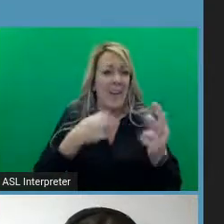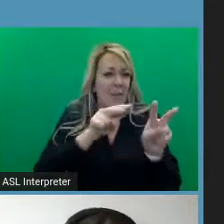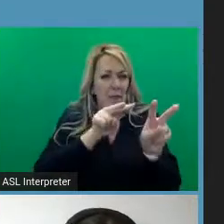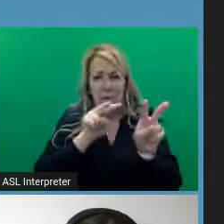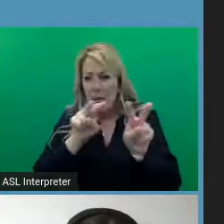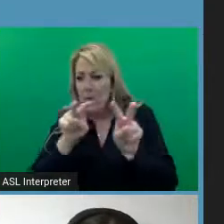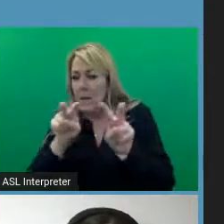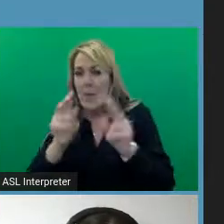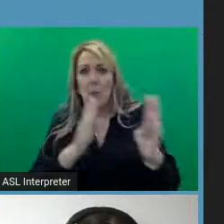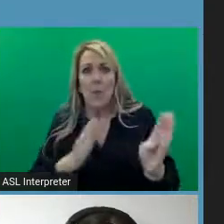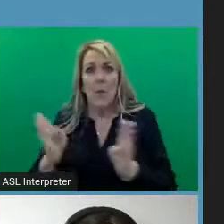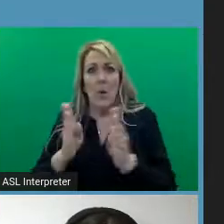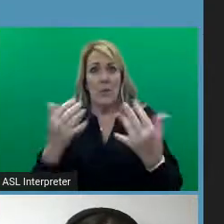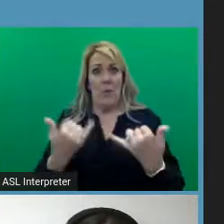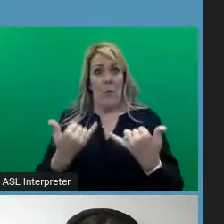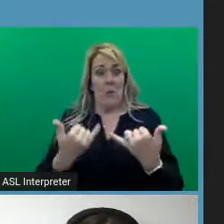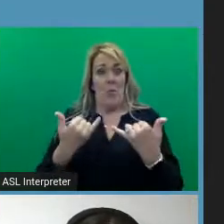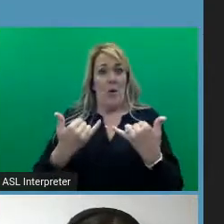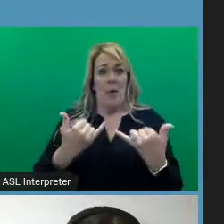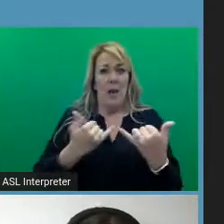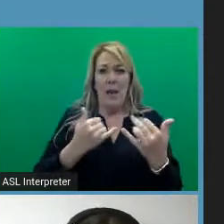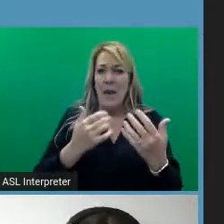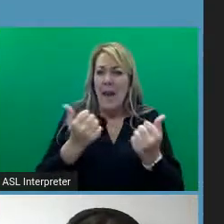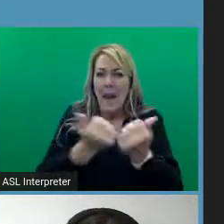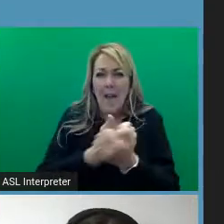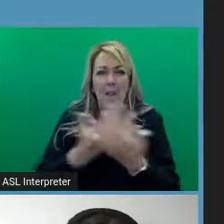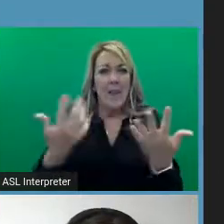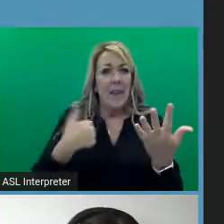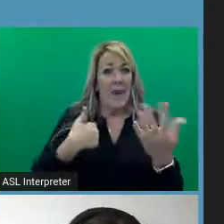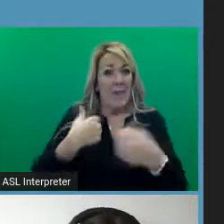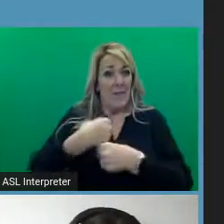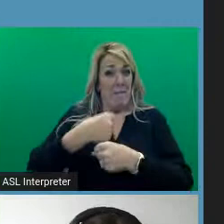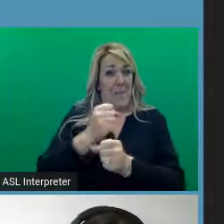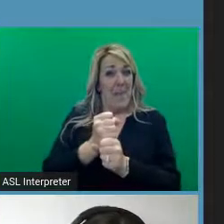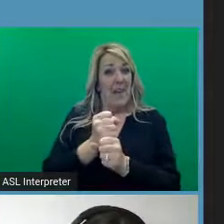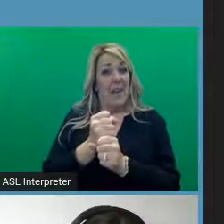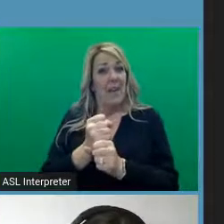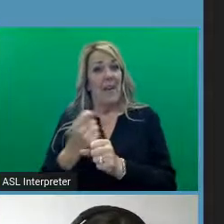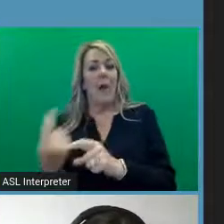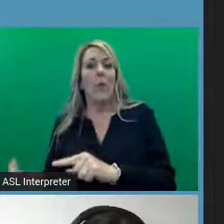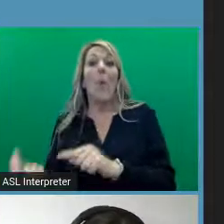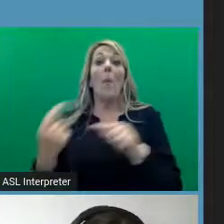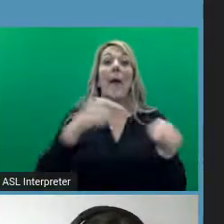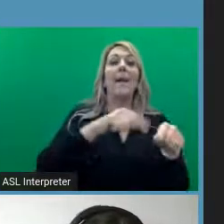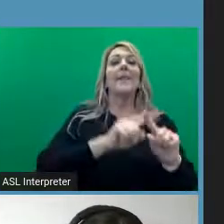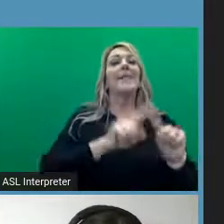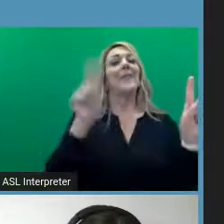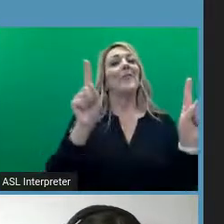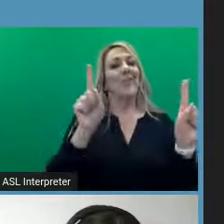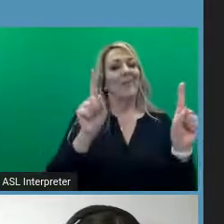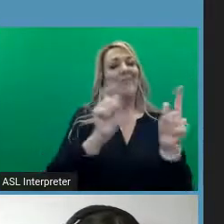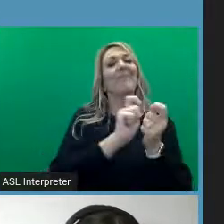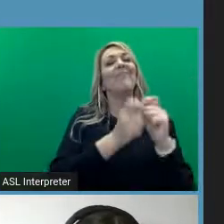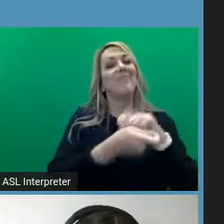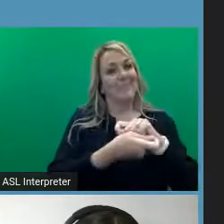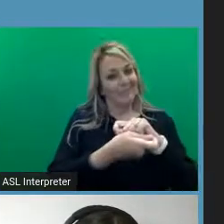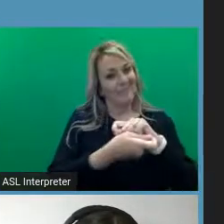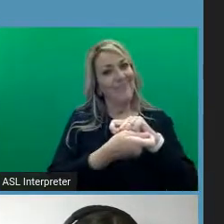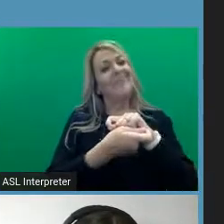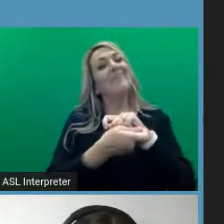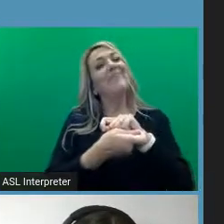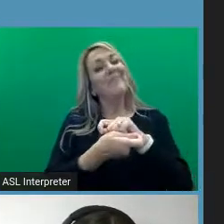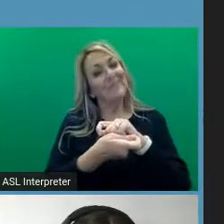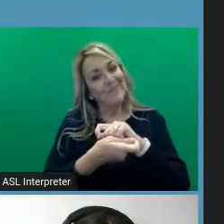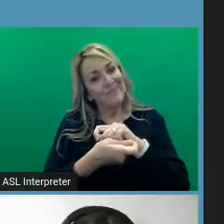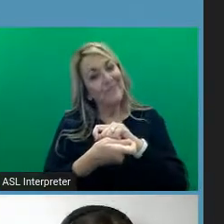in preparation for this and every single piece of work I have made, I would go back and do differently. And so